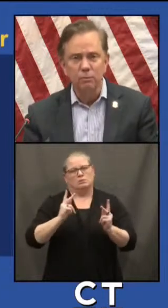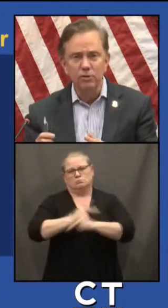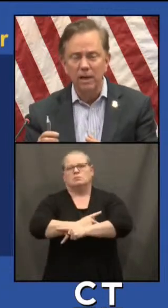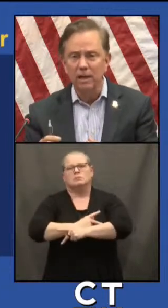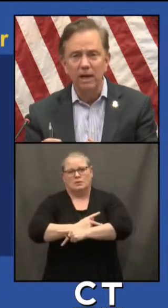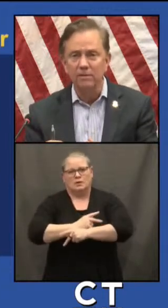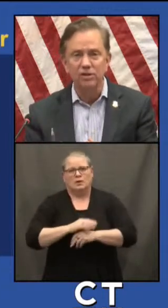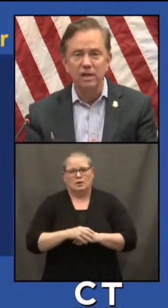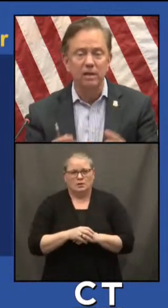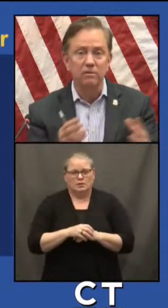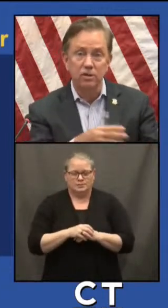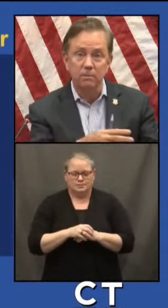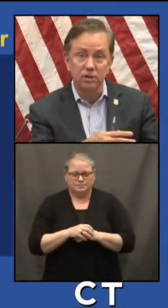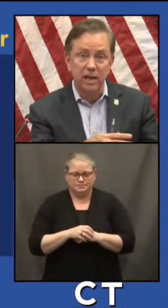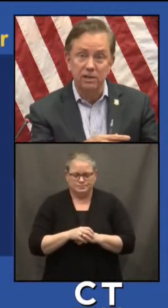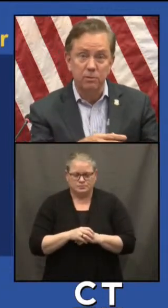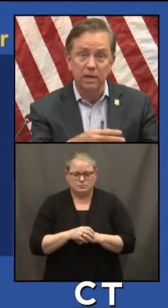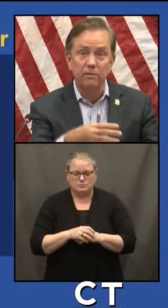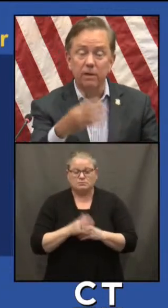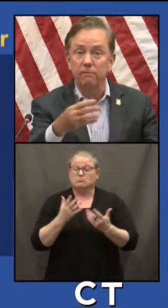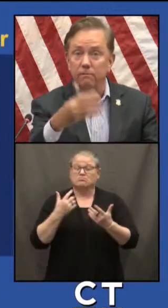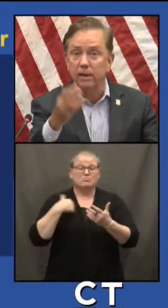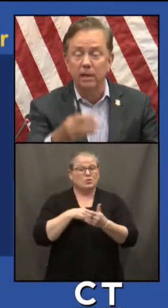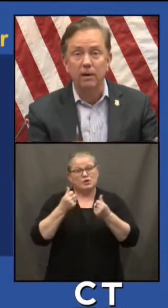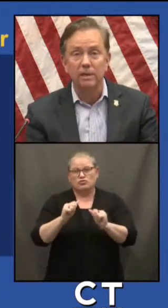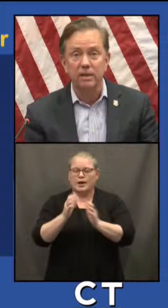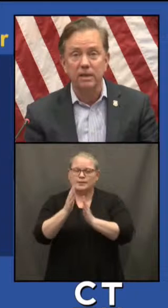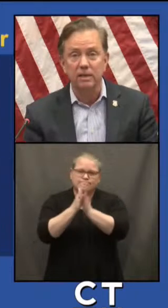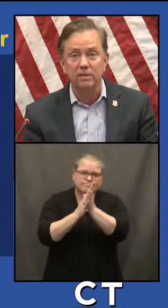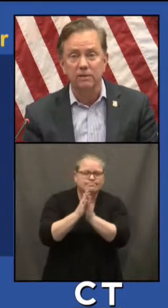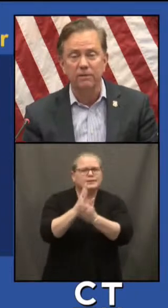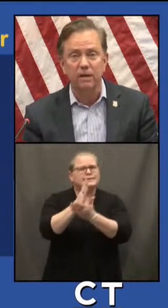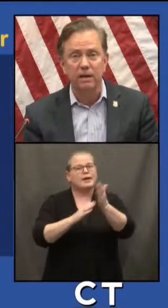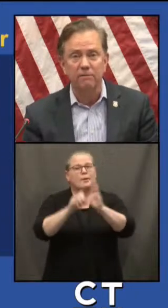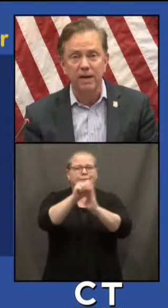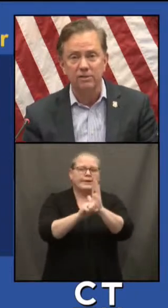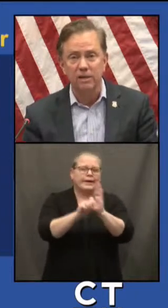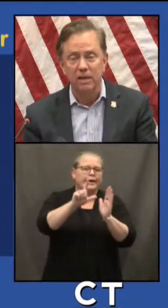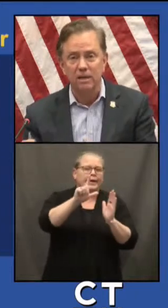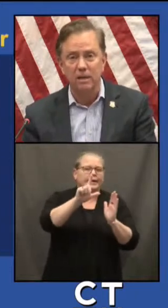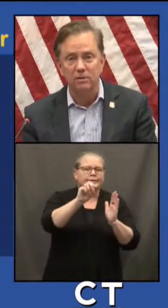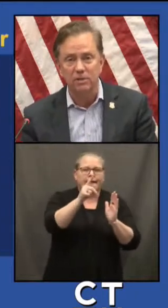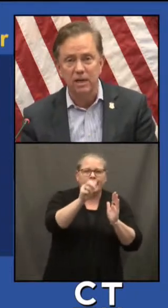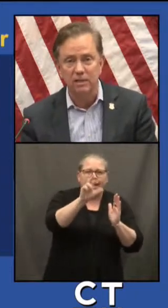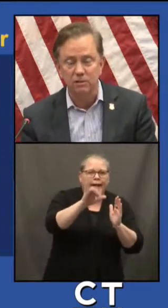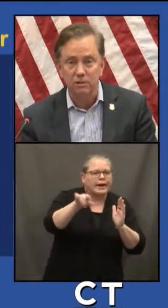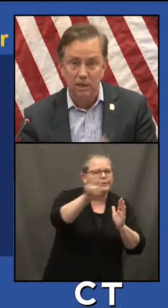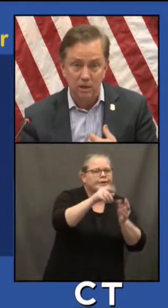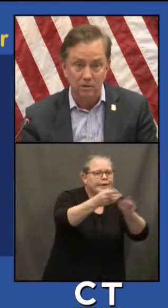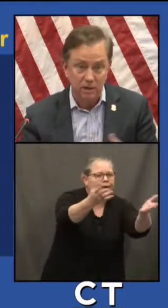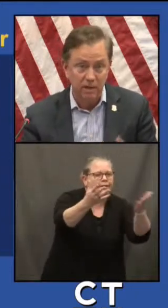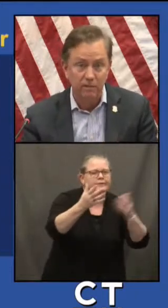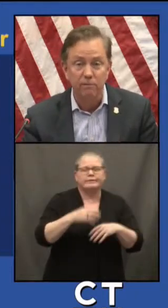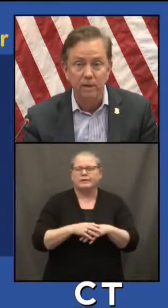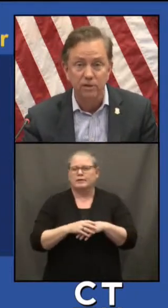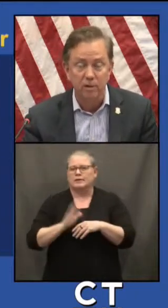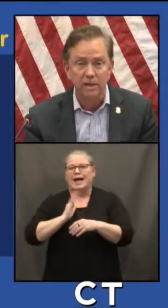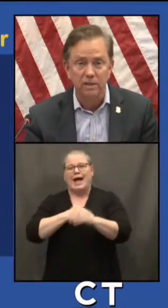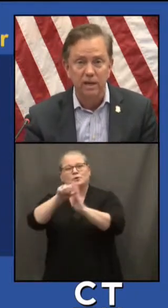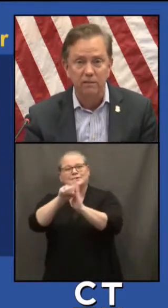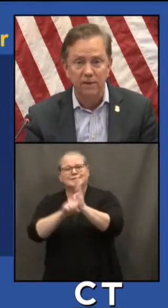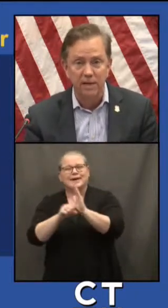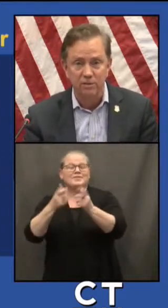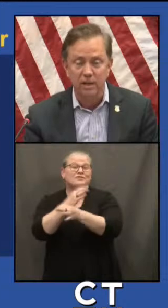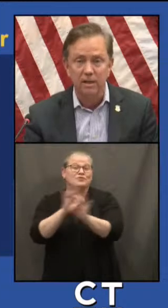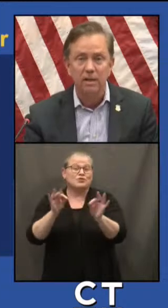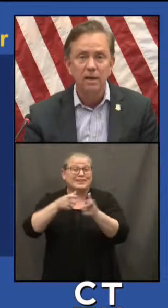We tried a lot of incentives. Some states were giving you free lottery tickets if you got vaccinated. Other states like ours give you free drinks if you